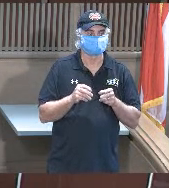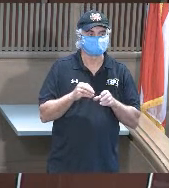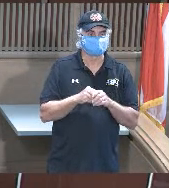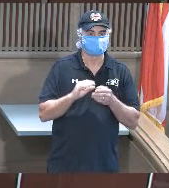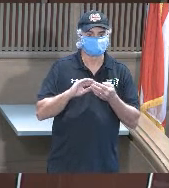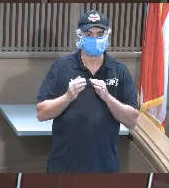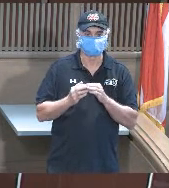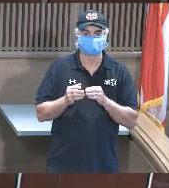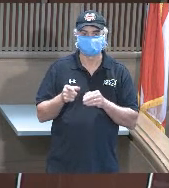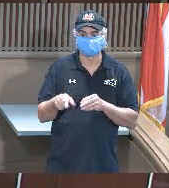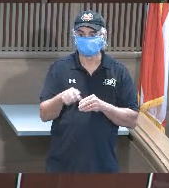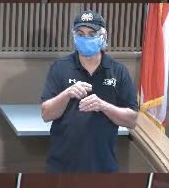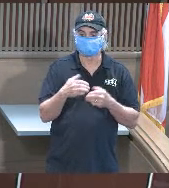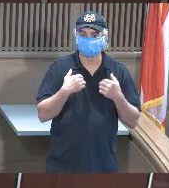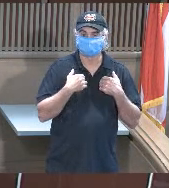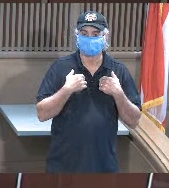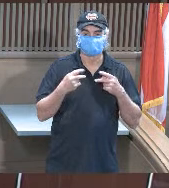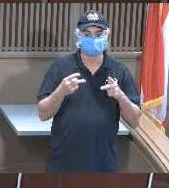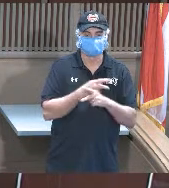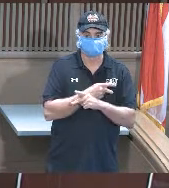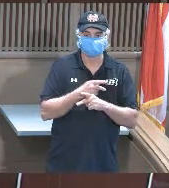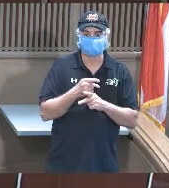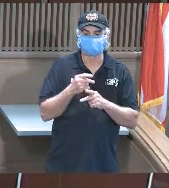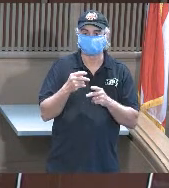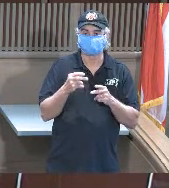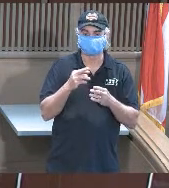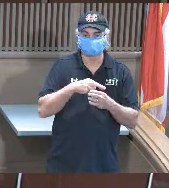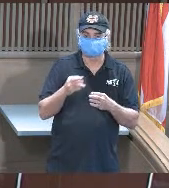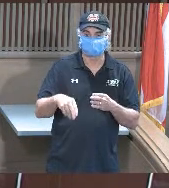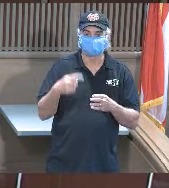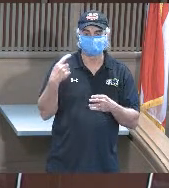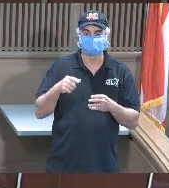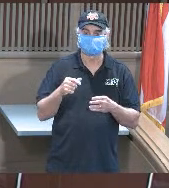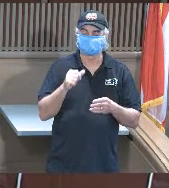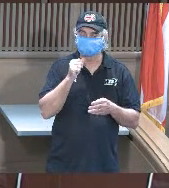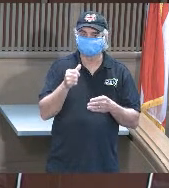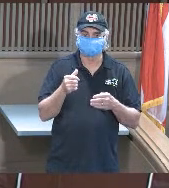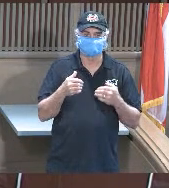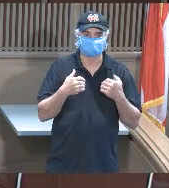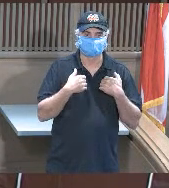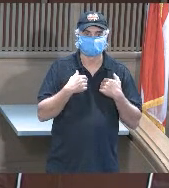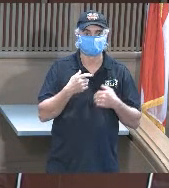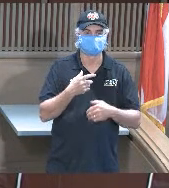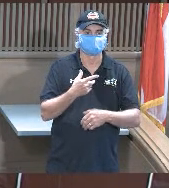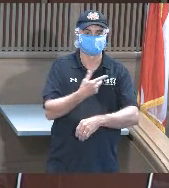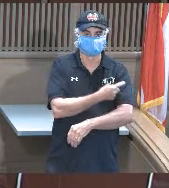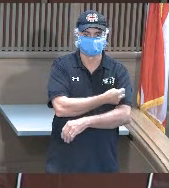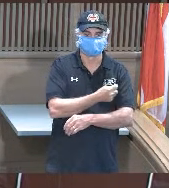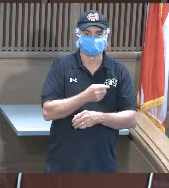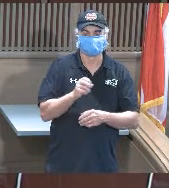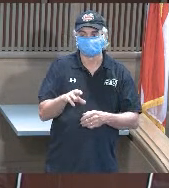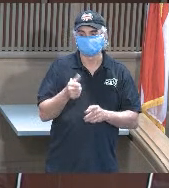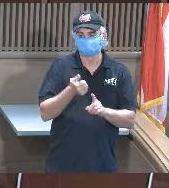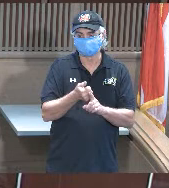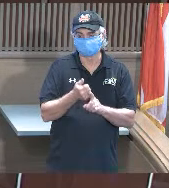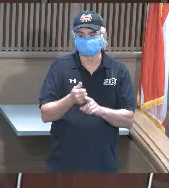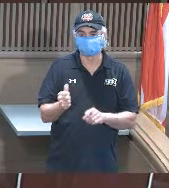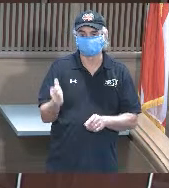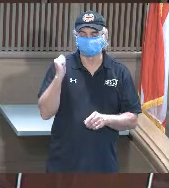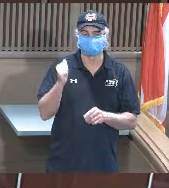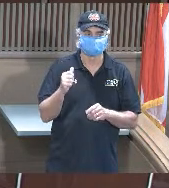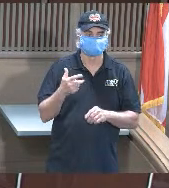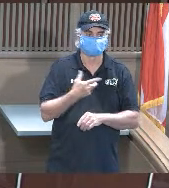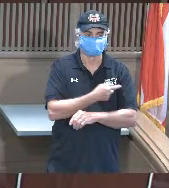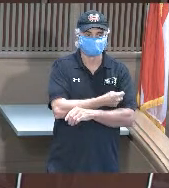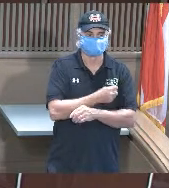community have reasons for not being vaccinated or even refusing to be vaccinated. But with that, I hope this